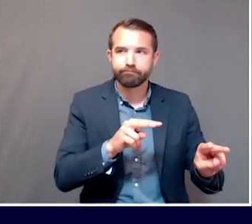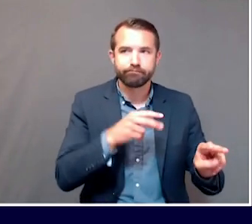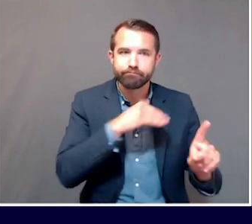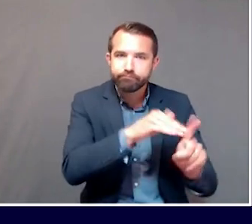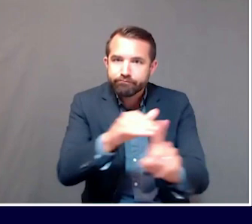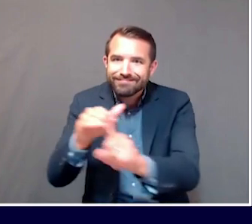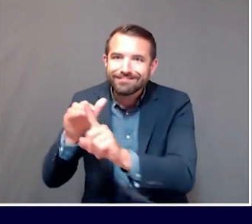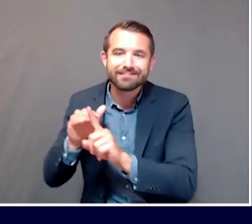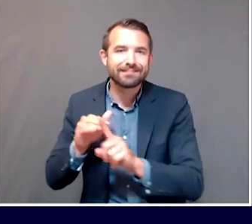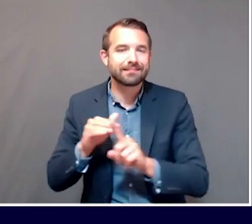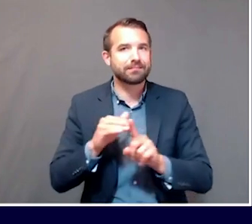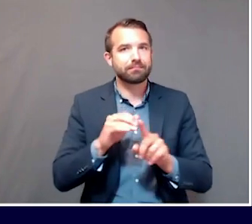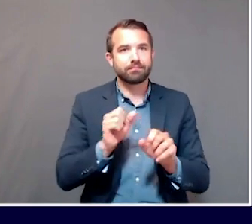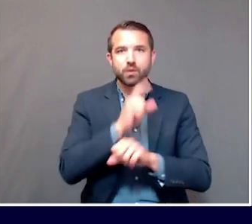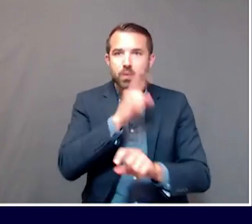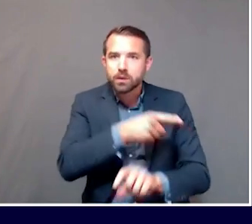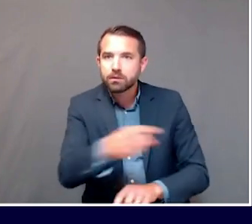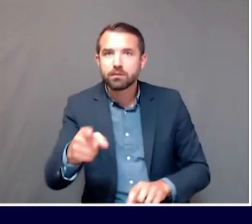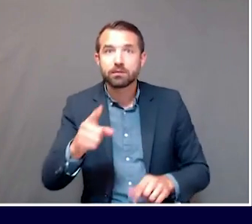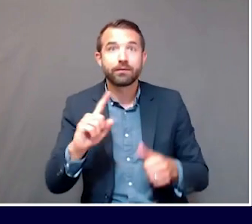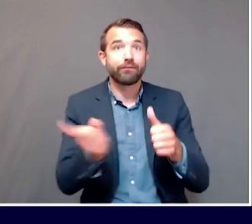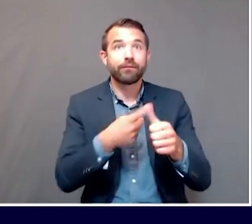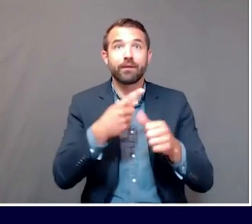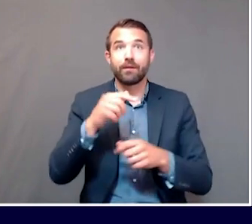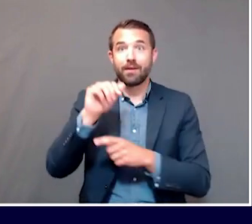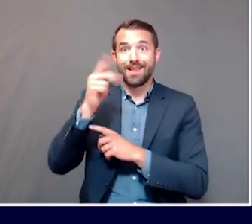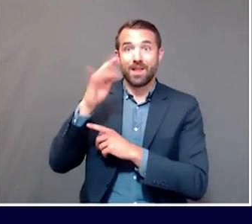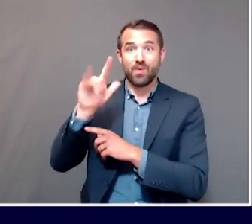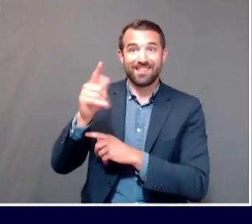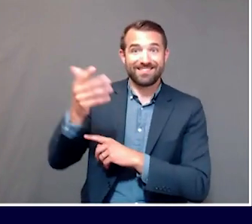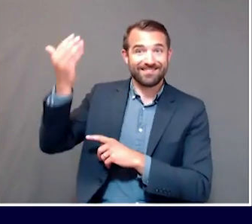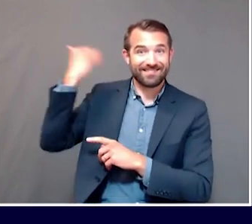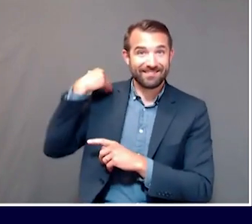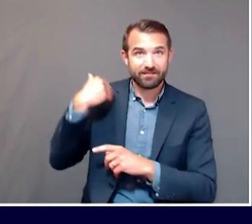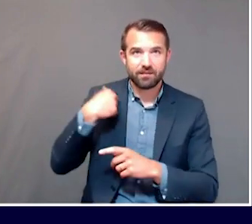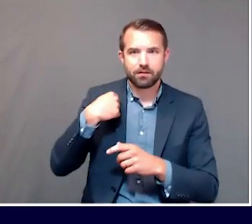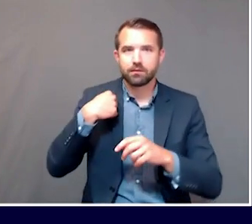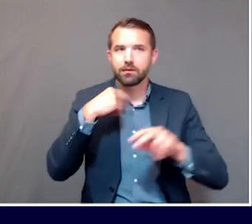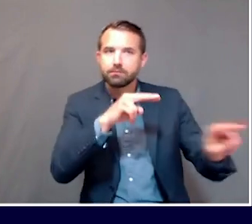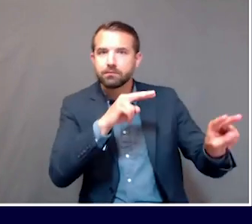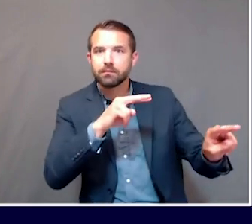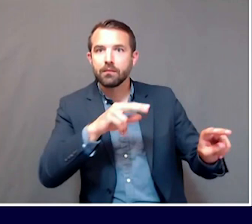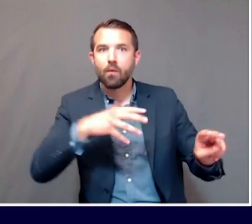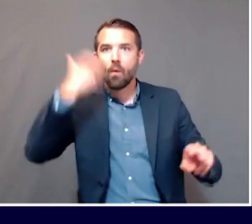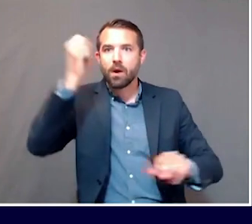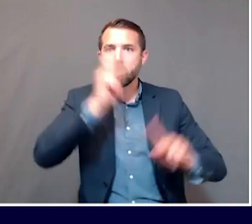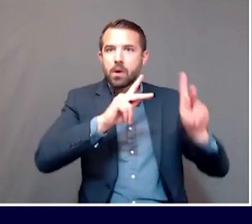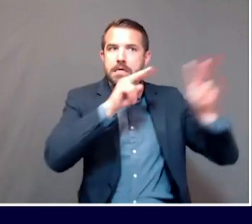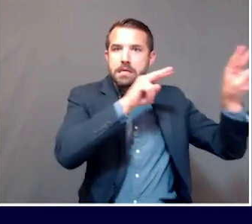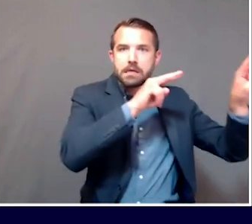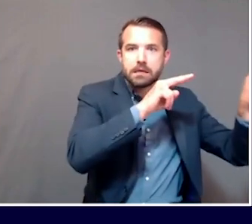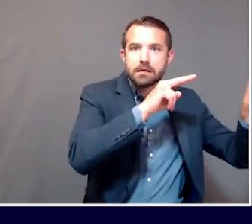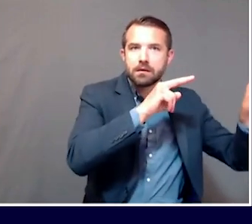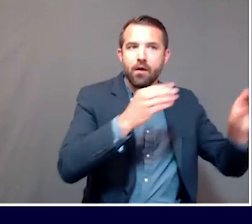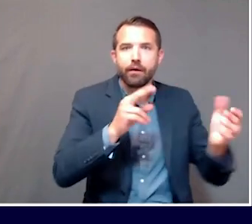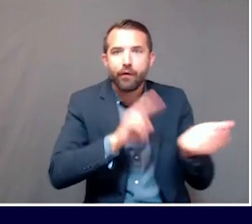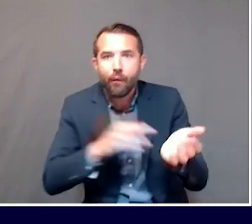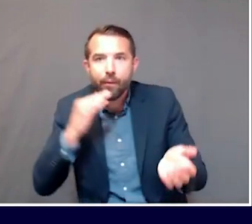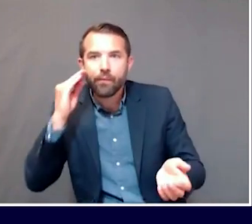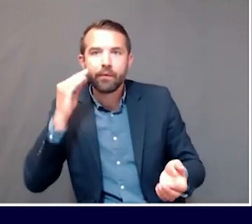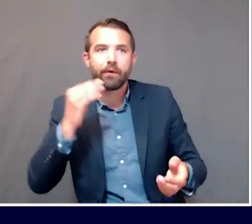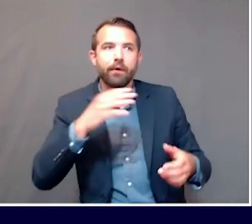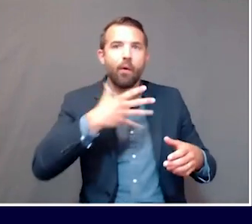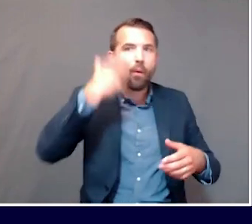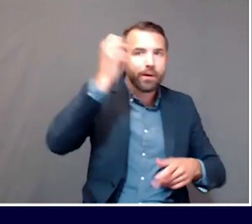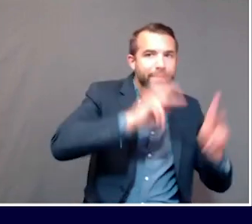COVID-19 was among elderly individuals, particularly those in nursing home type facilities, this is a reminder that younger folks are